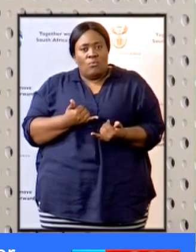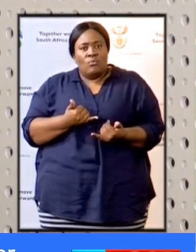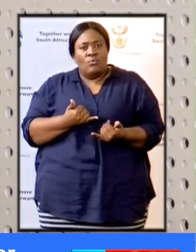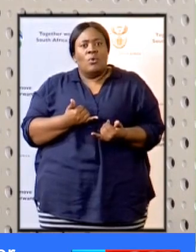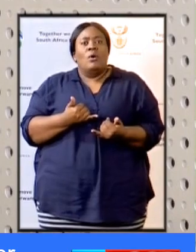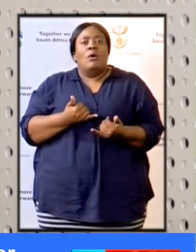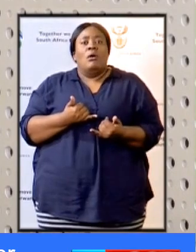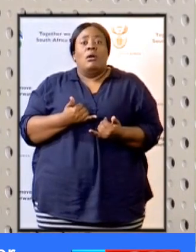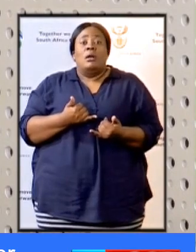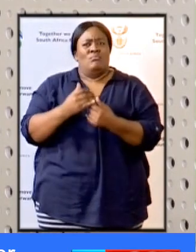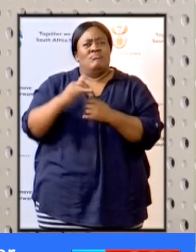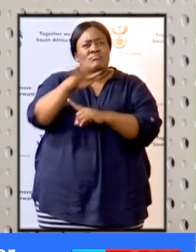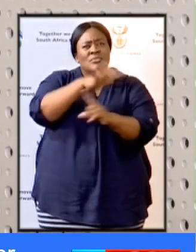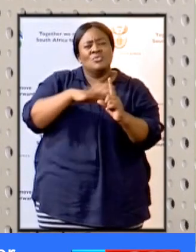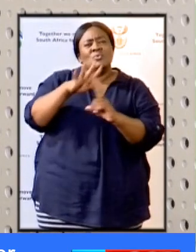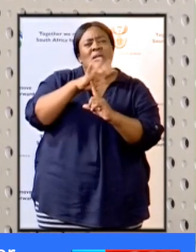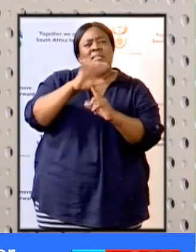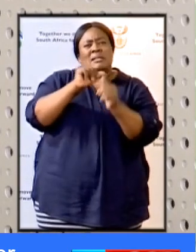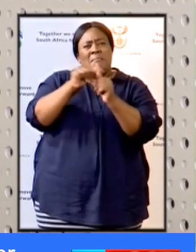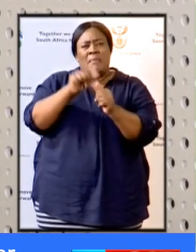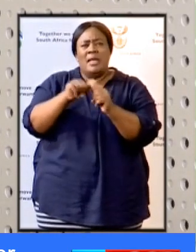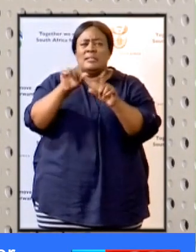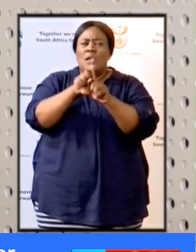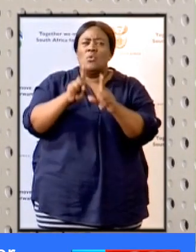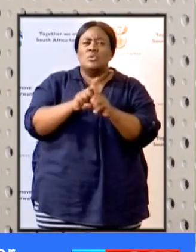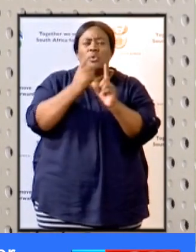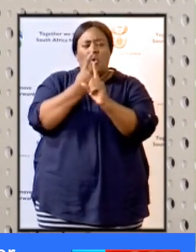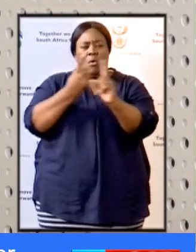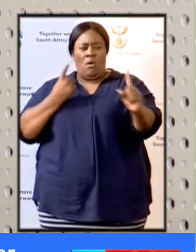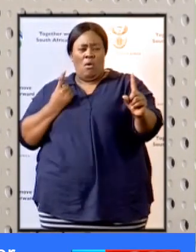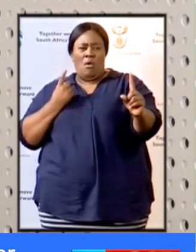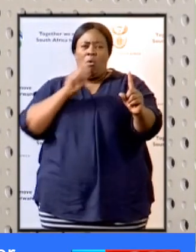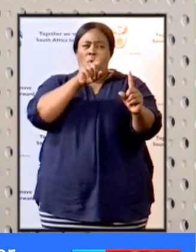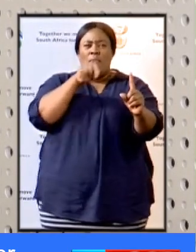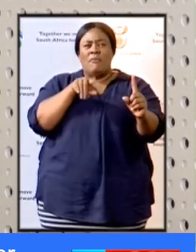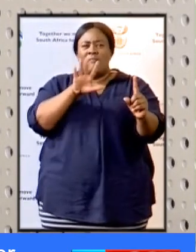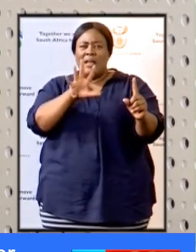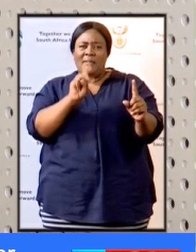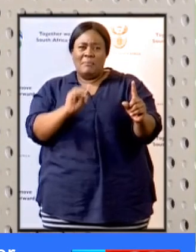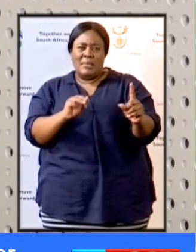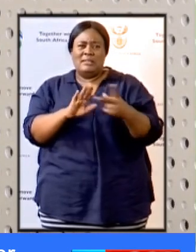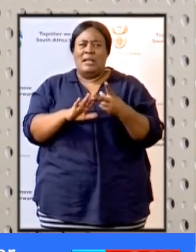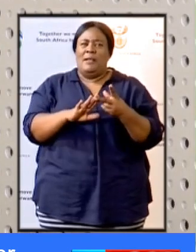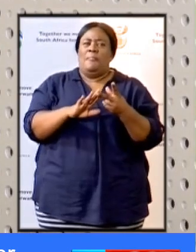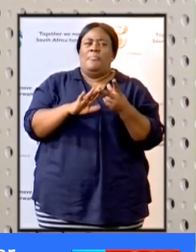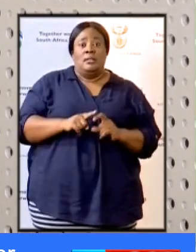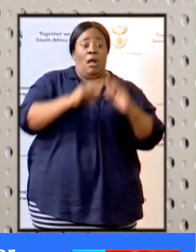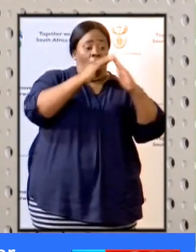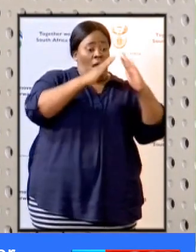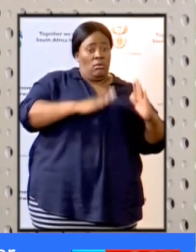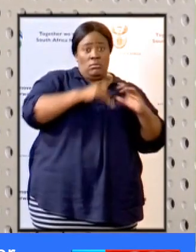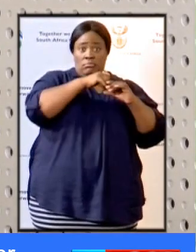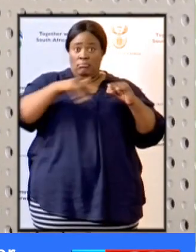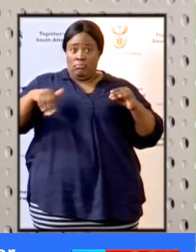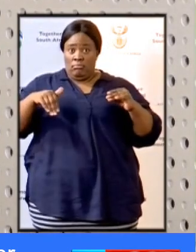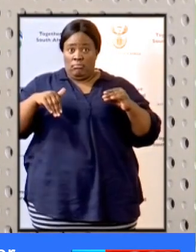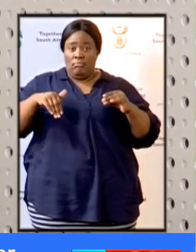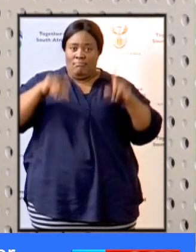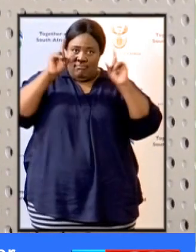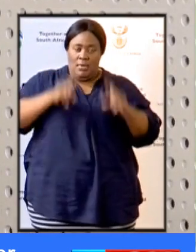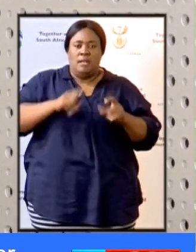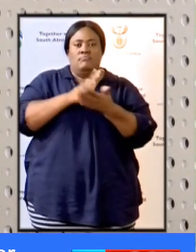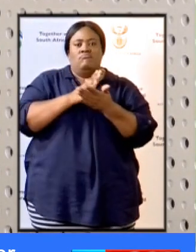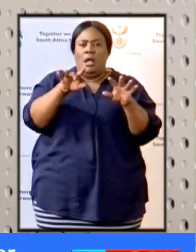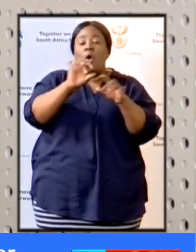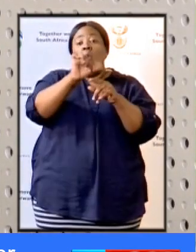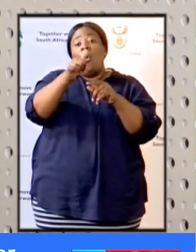with distancing, physical distancing, social distancing, because that will be the norm. Wherever we are,